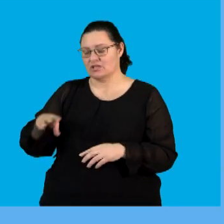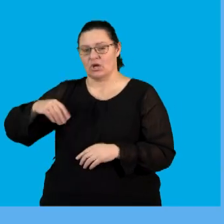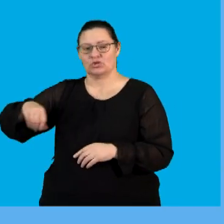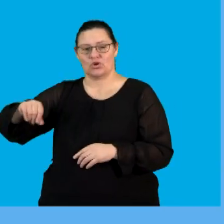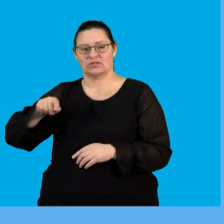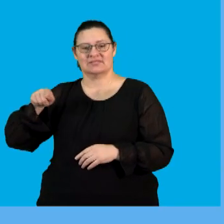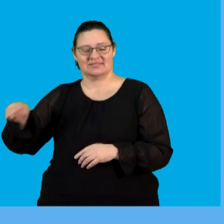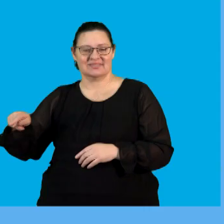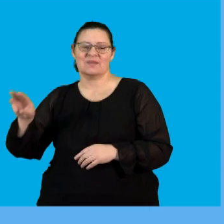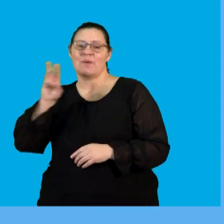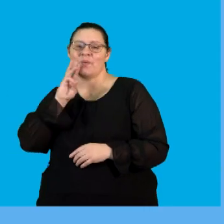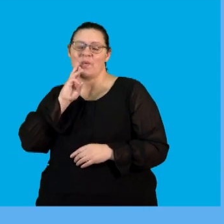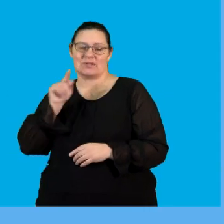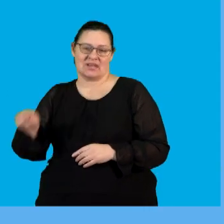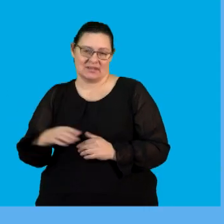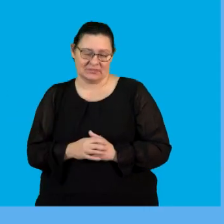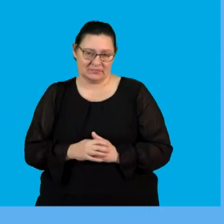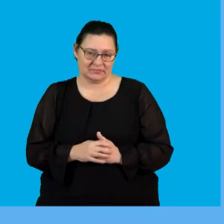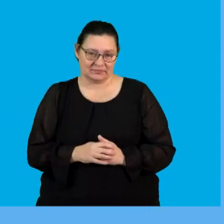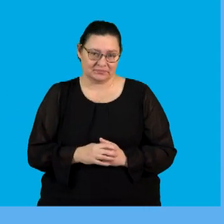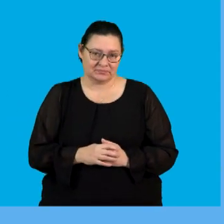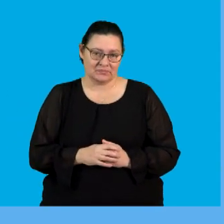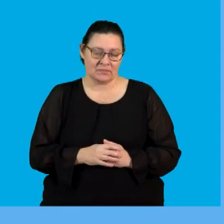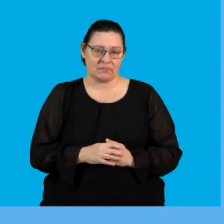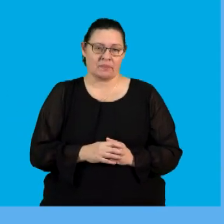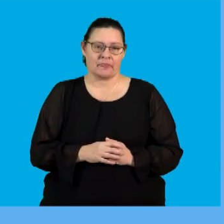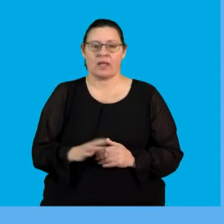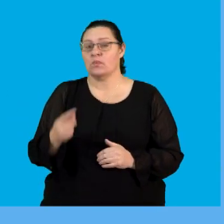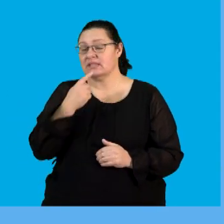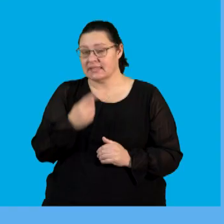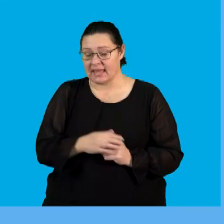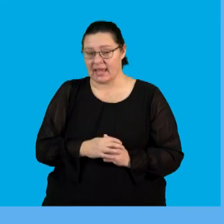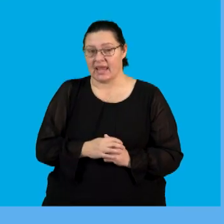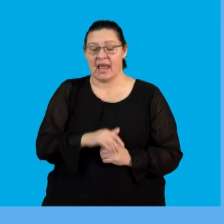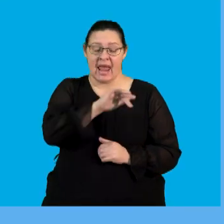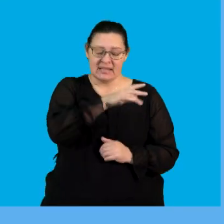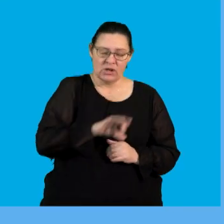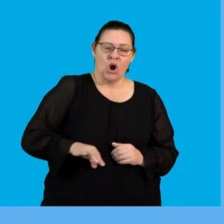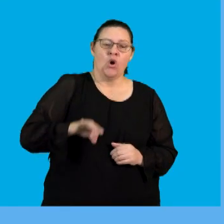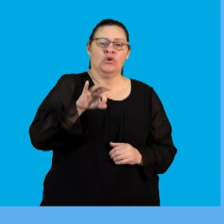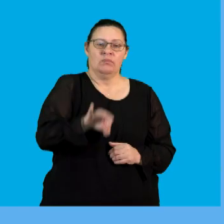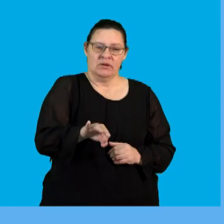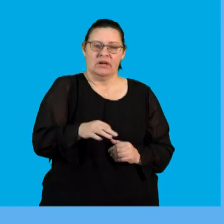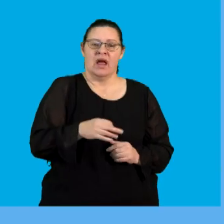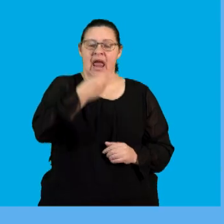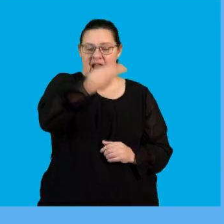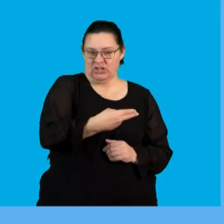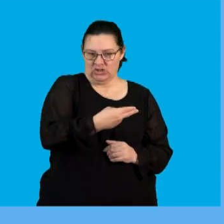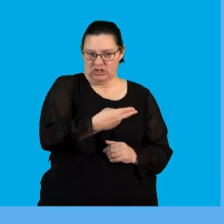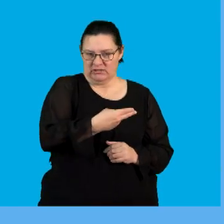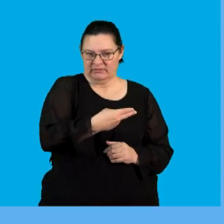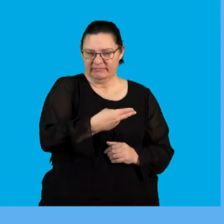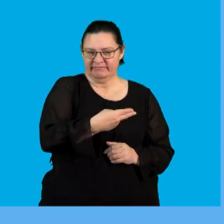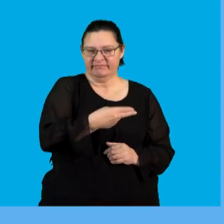our salt, and then obviously our water. So we are saying that the acid is going to contribute a hydrogen,